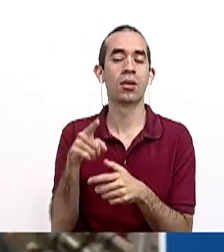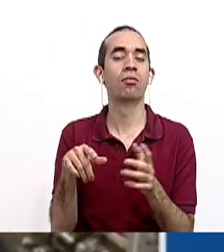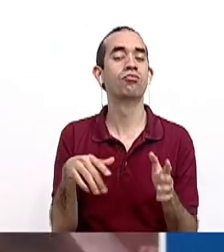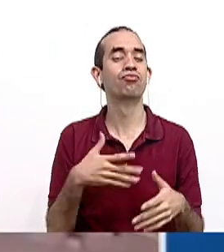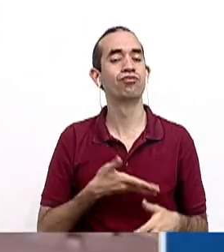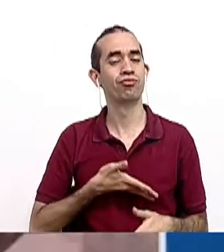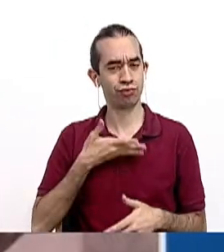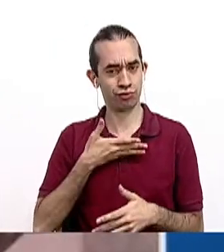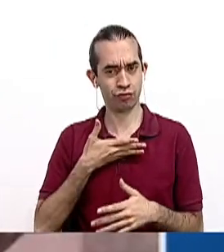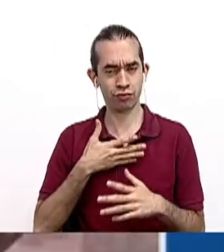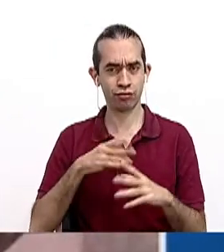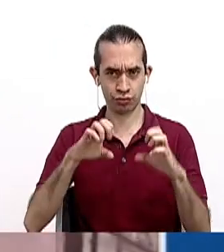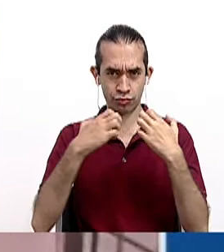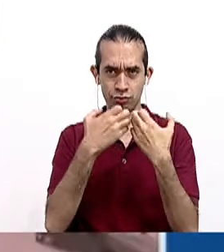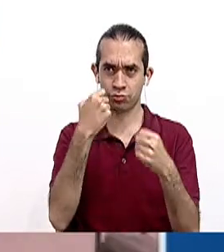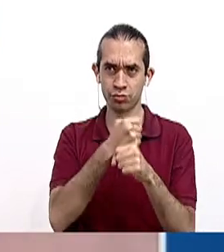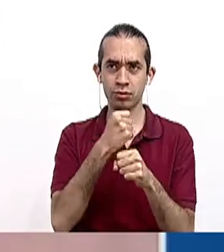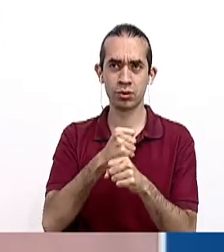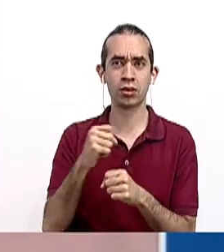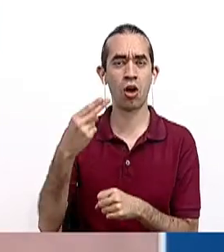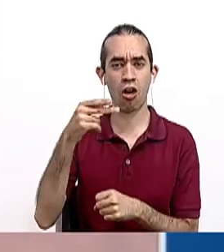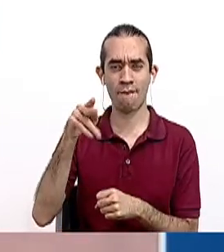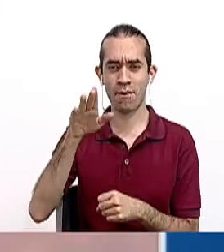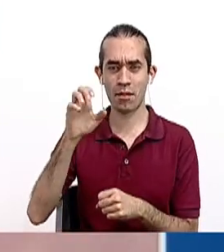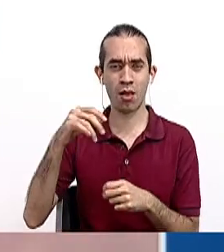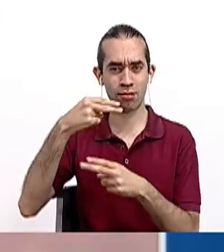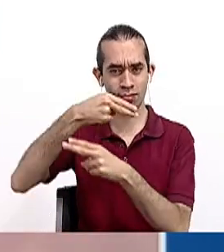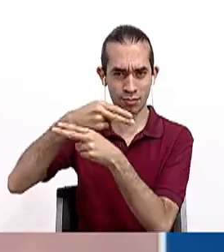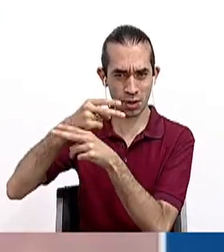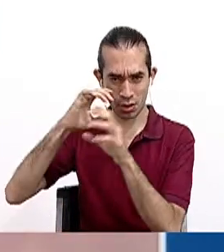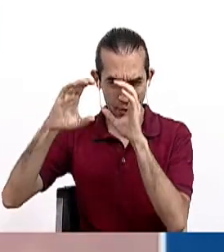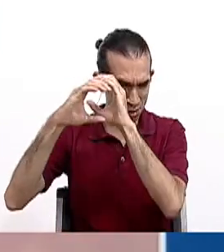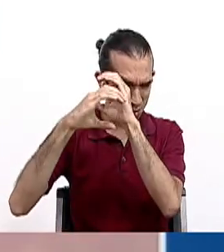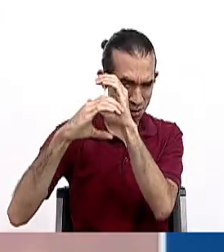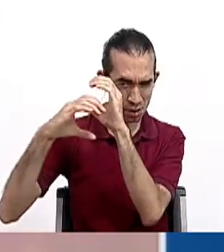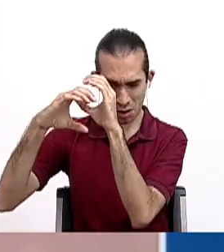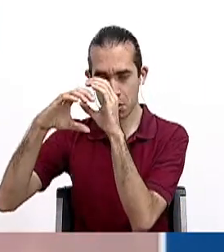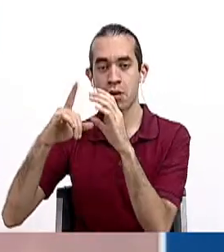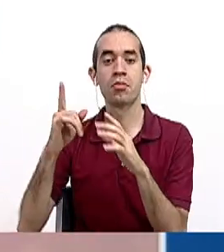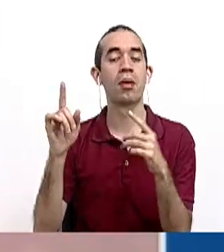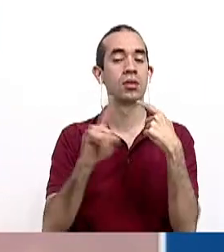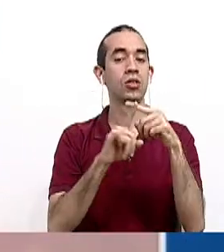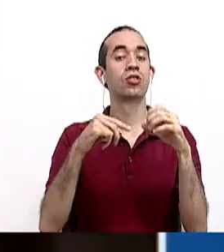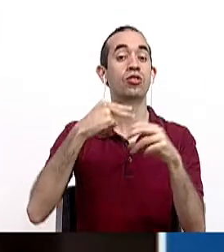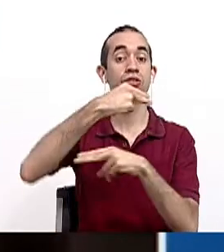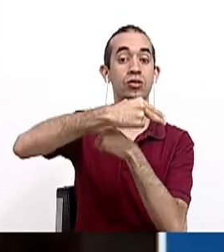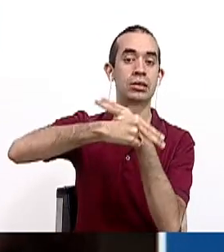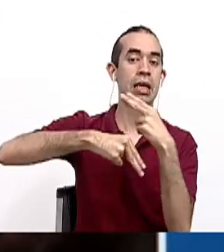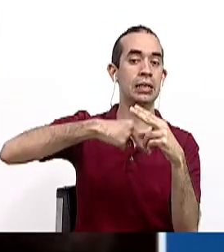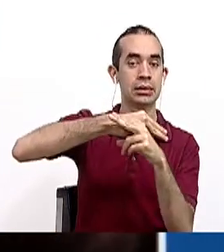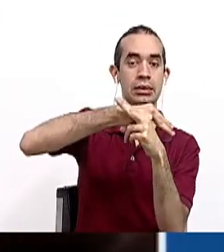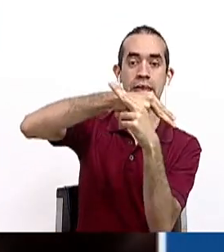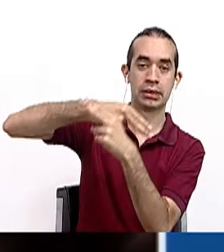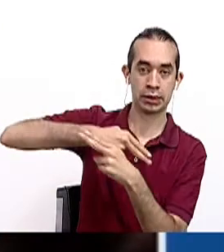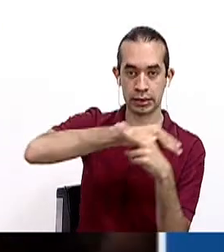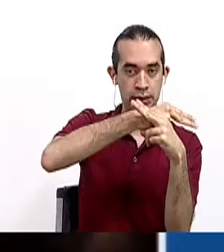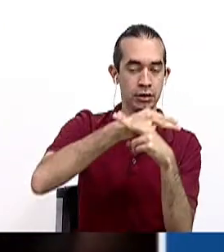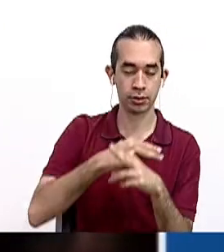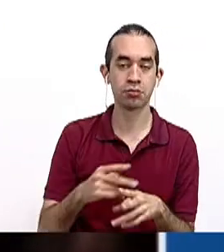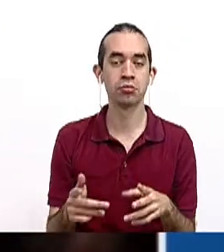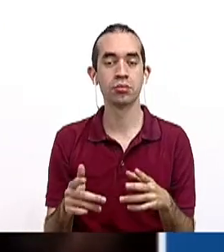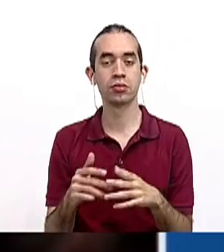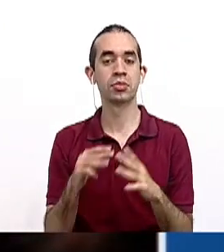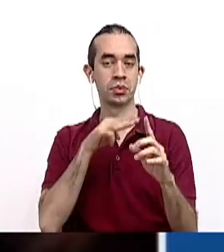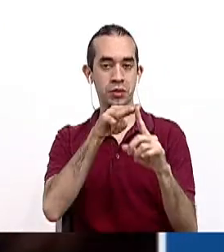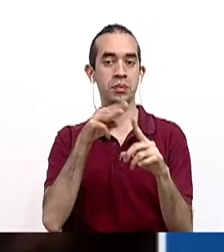on the Hubble Space Telescope and a Mars-orbiting satellite, she's also committed to another mission, encouraging young people,